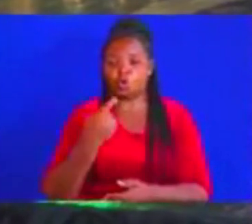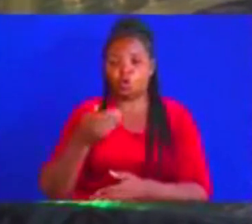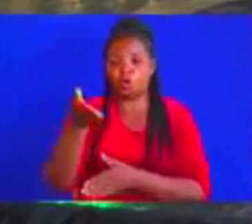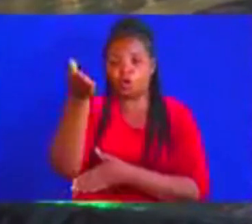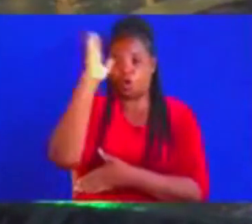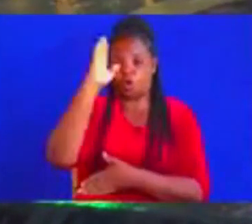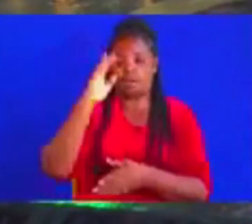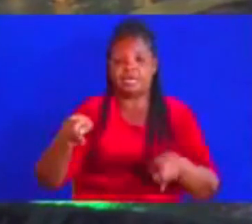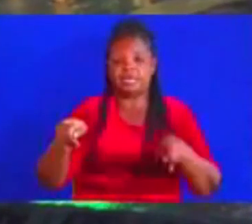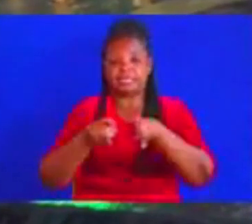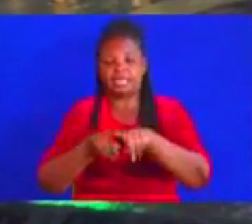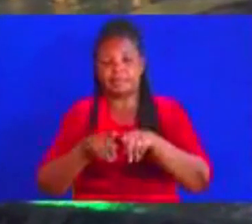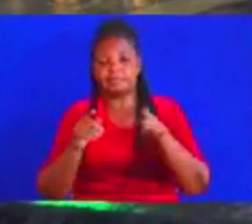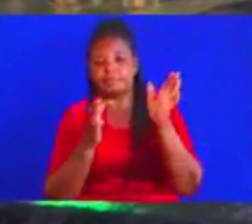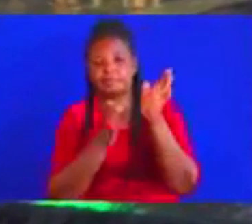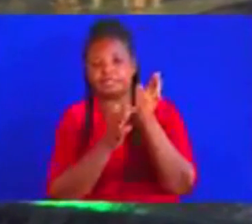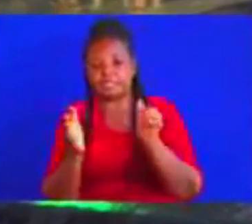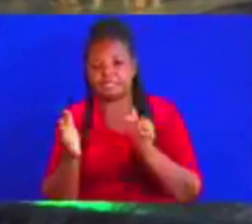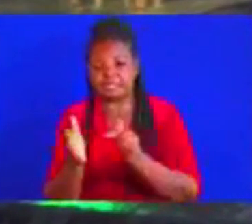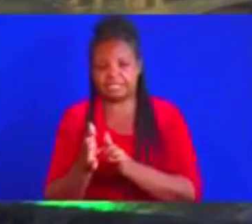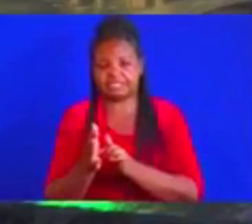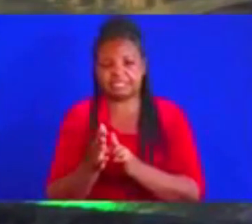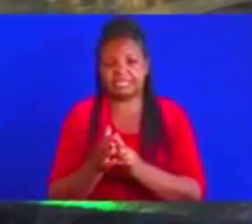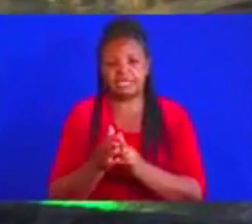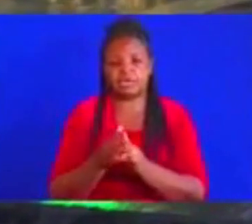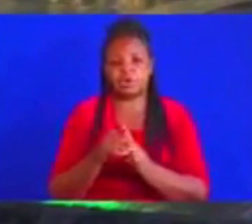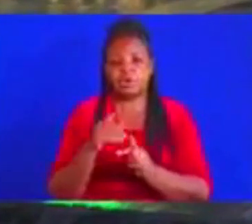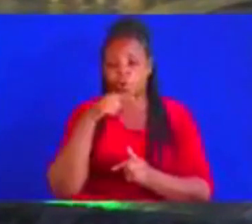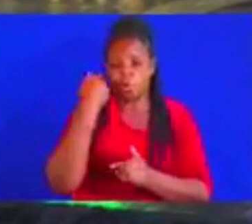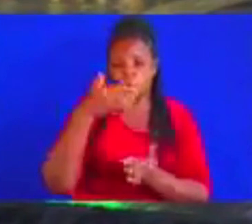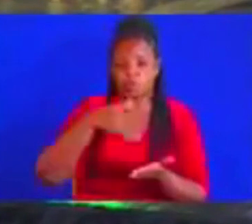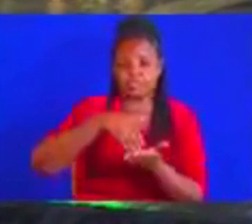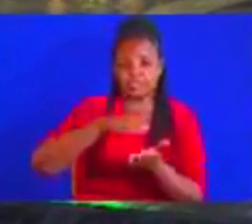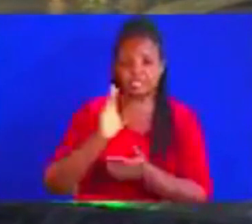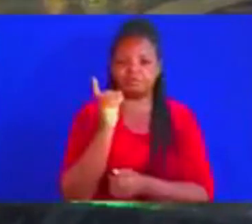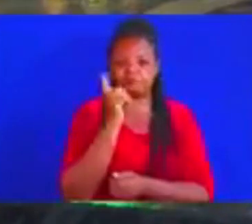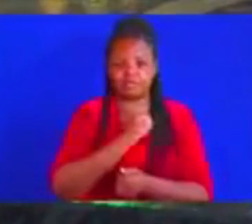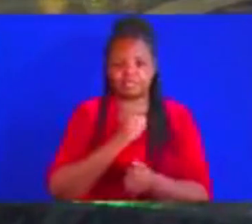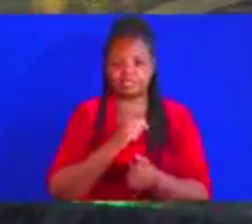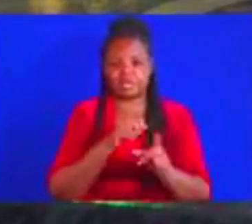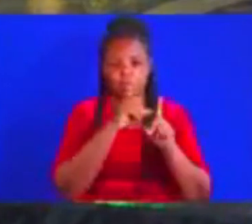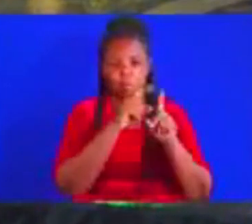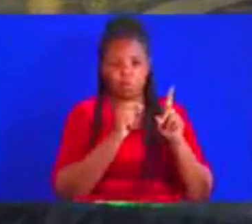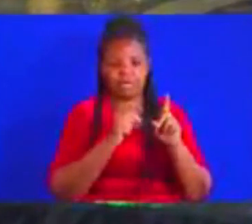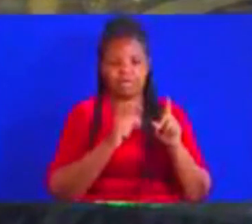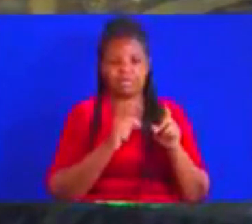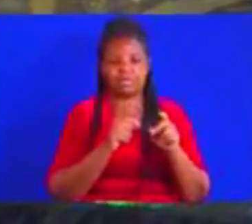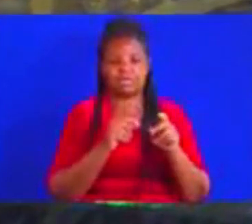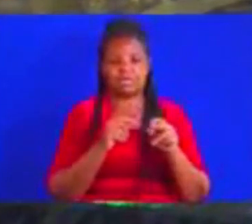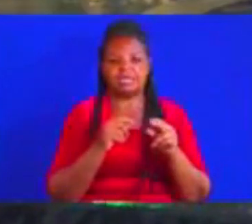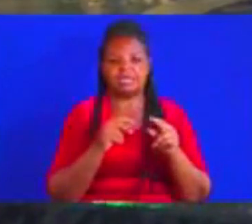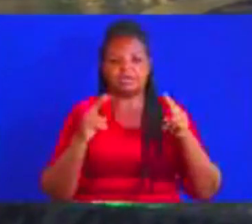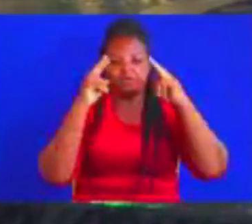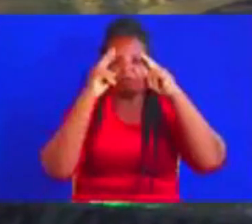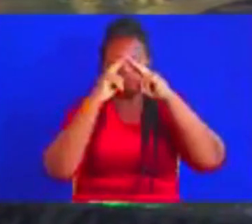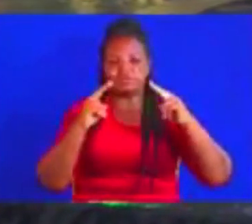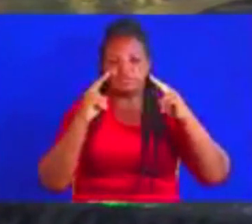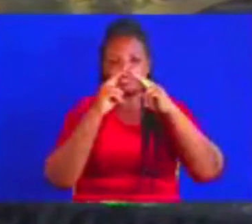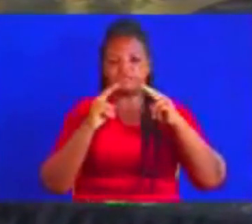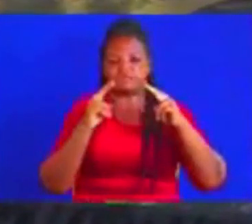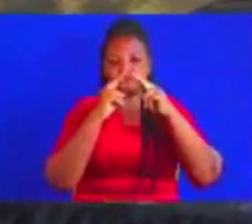Jesus whom thou hast sent. Scripture number three, Philippians chapter 3 and verse